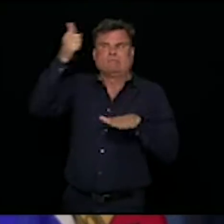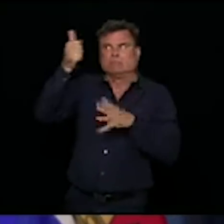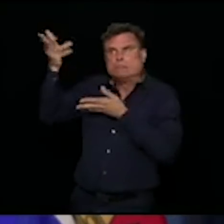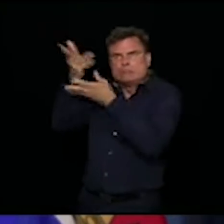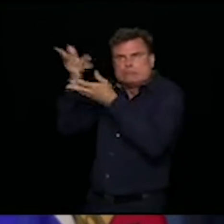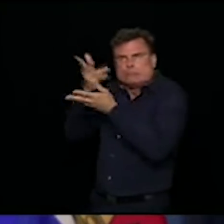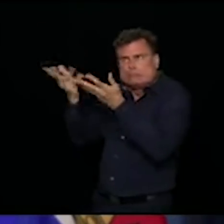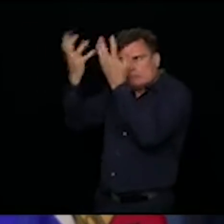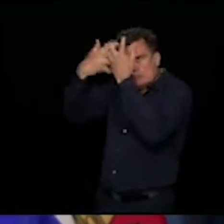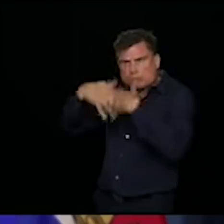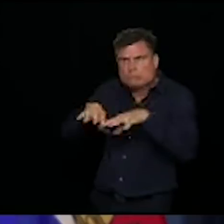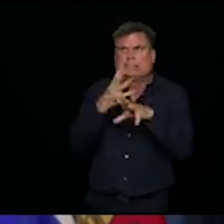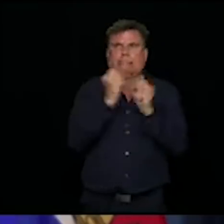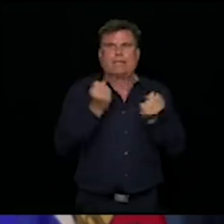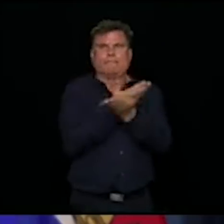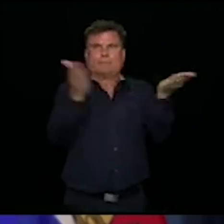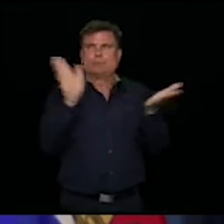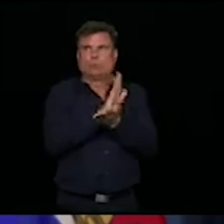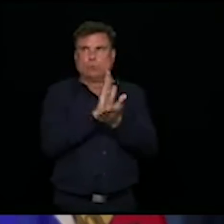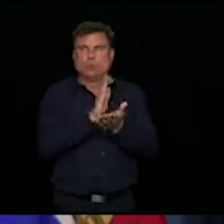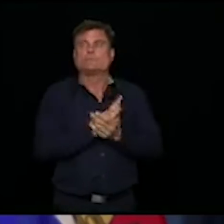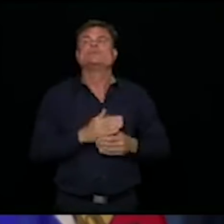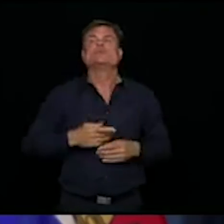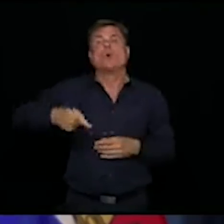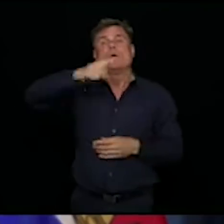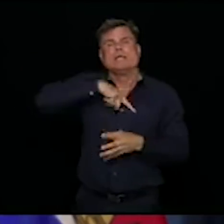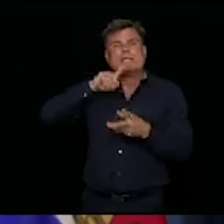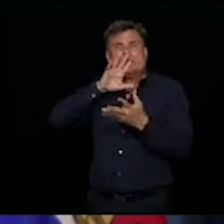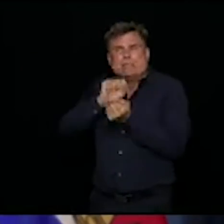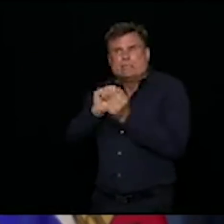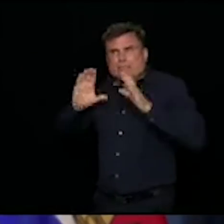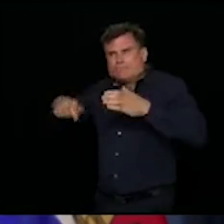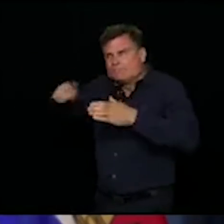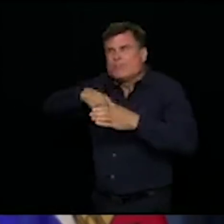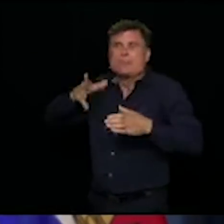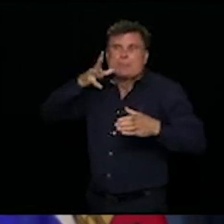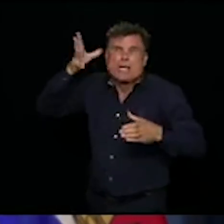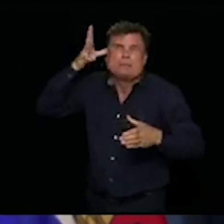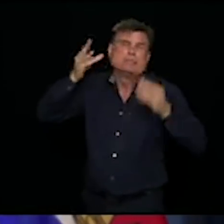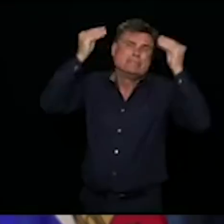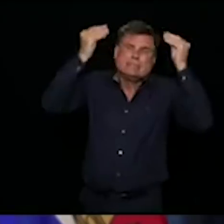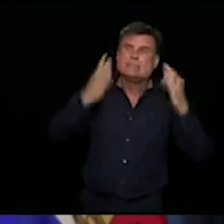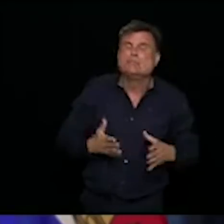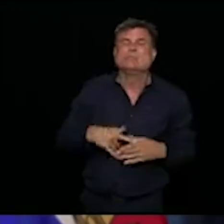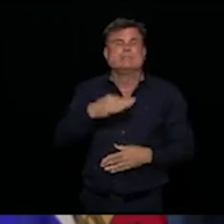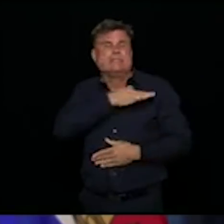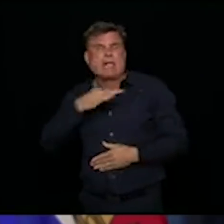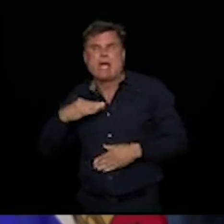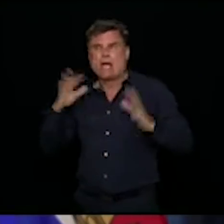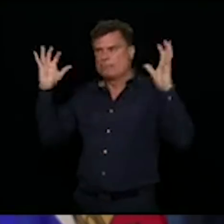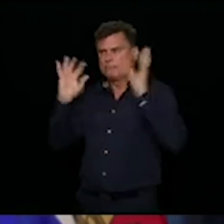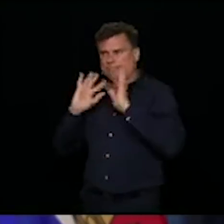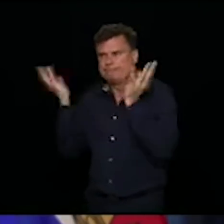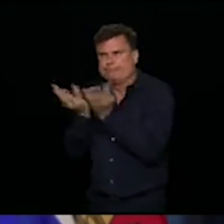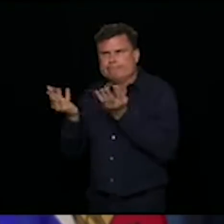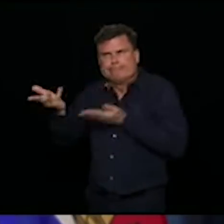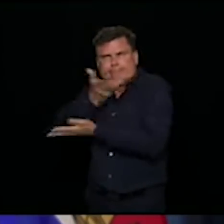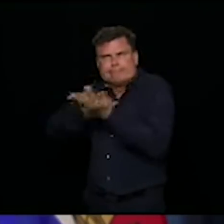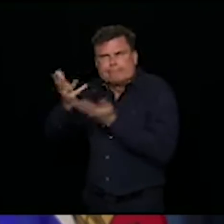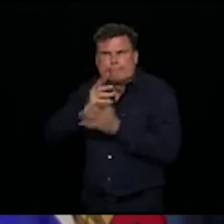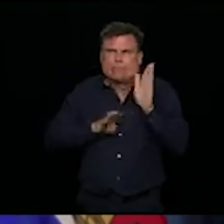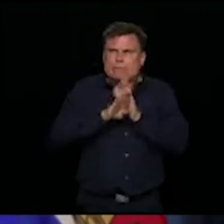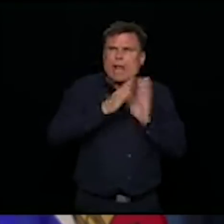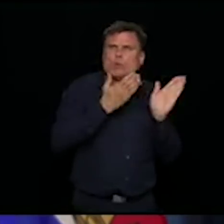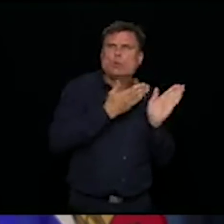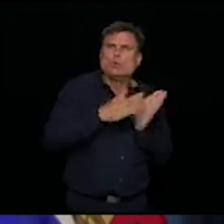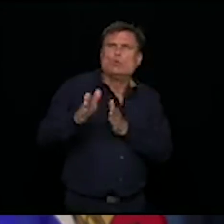pandemic. We also have an education steering committee in the Ministry of Education with membership from all education partners, parents, teachers and